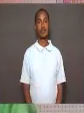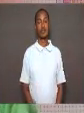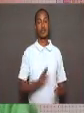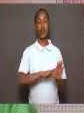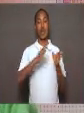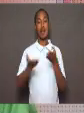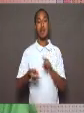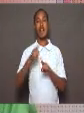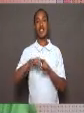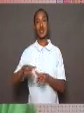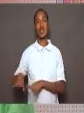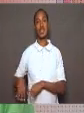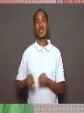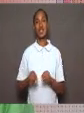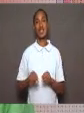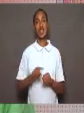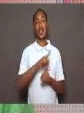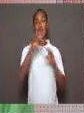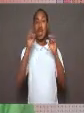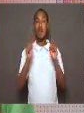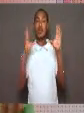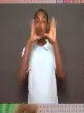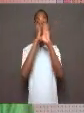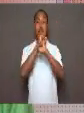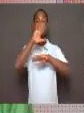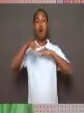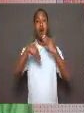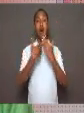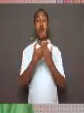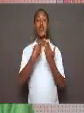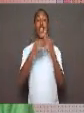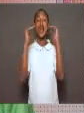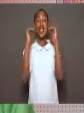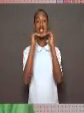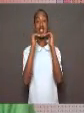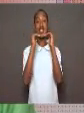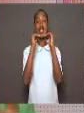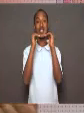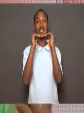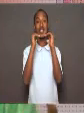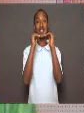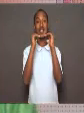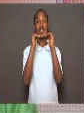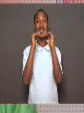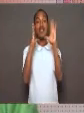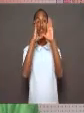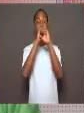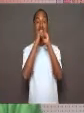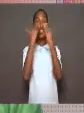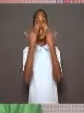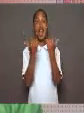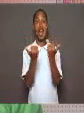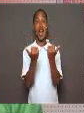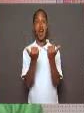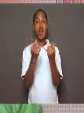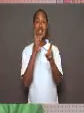Welcome back, students. Were you able to complete all of the equations? Let us finish them now so that you